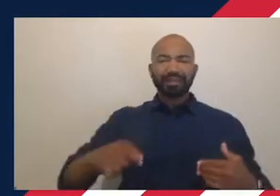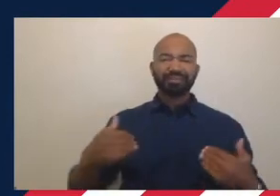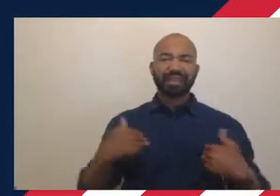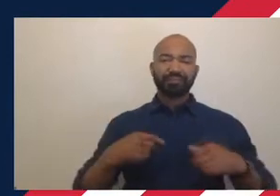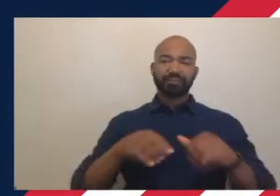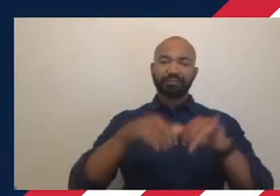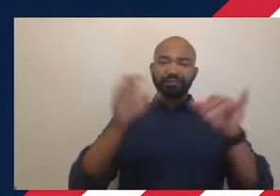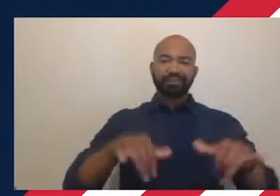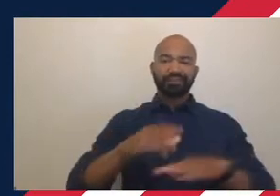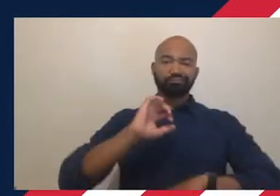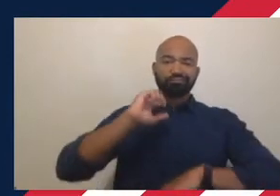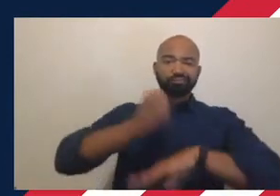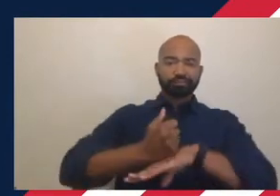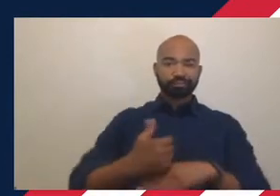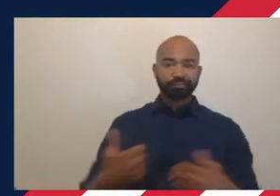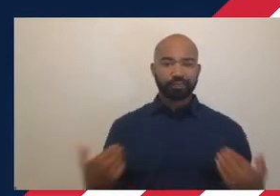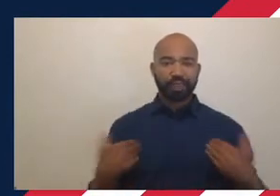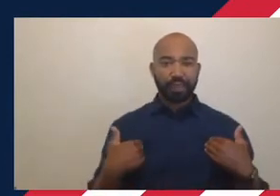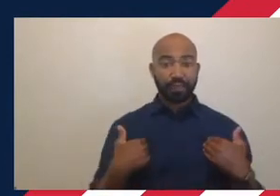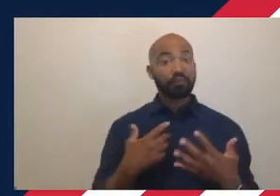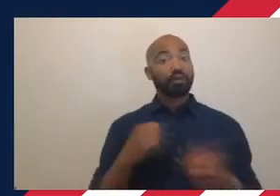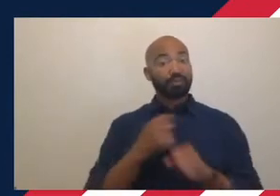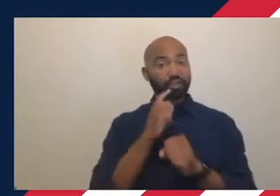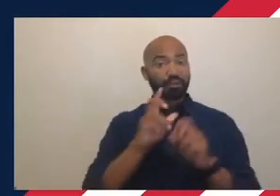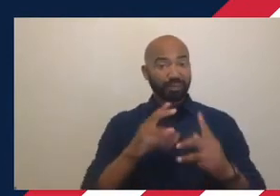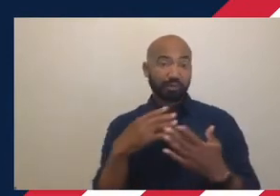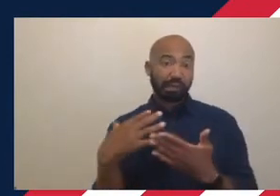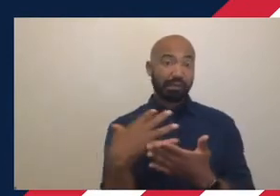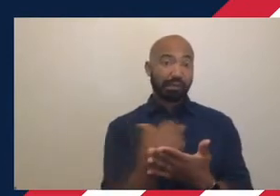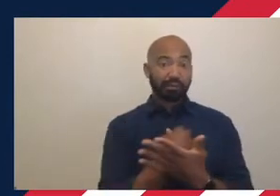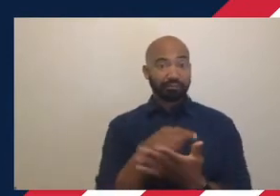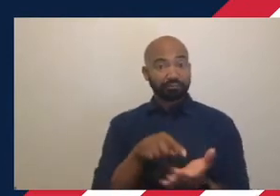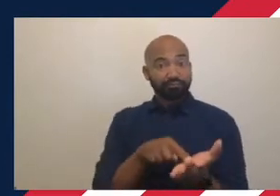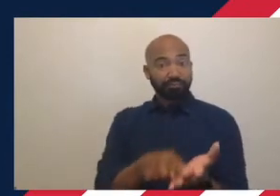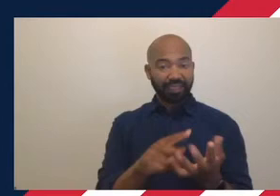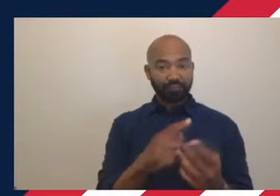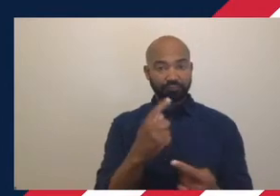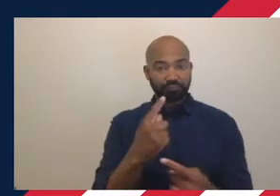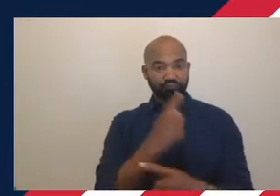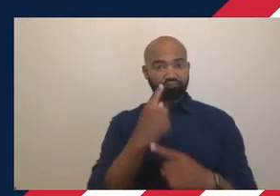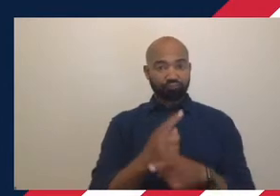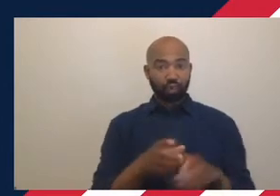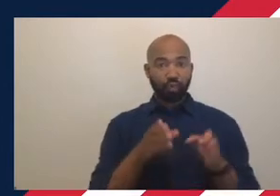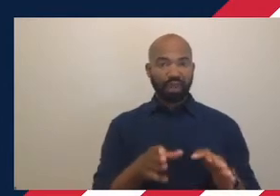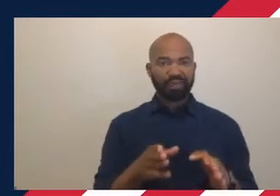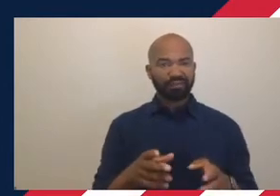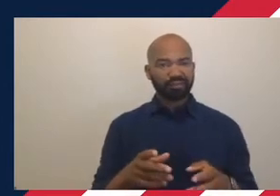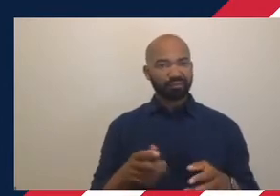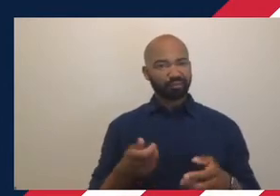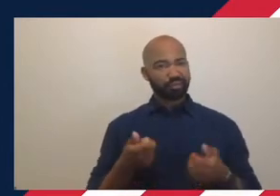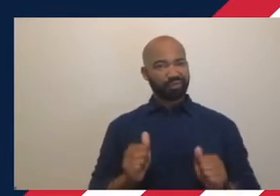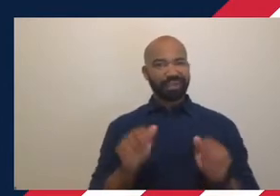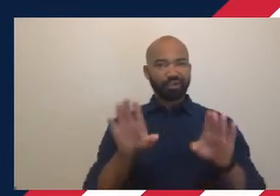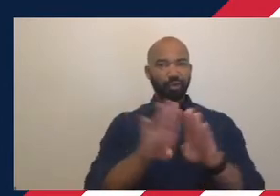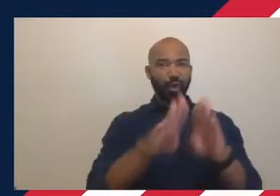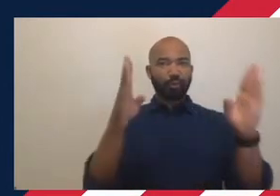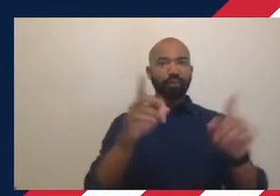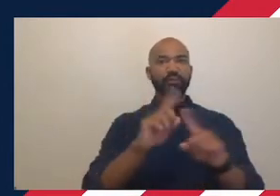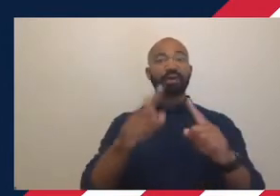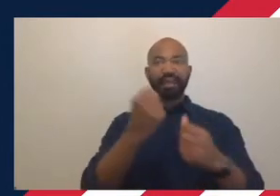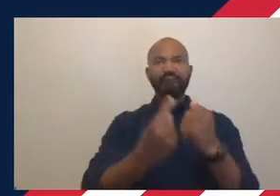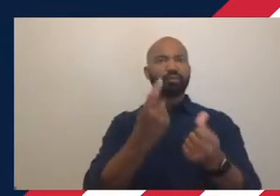an affordable cost in a centralized way, the more of us that reopen, we're all struggling trying to get the same